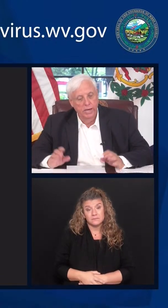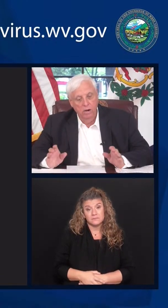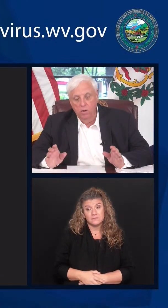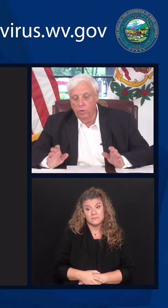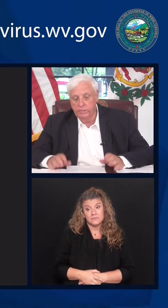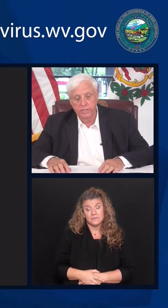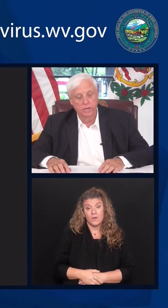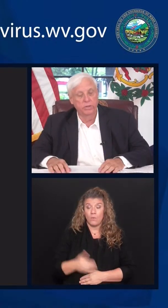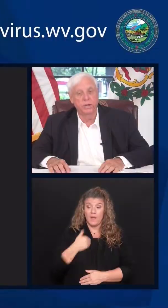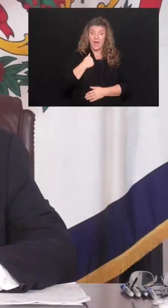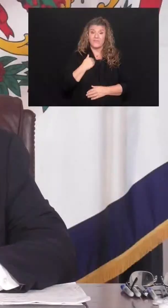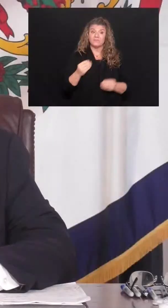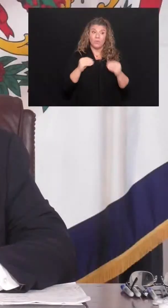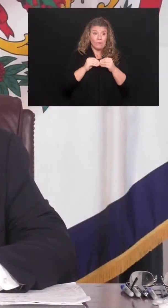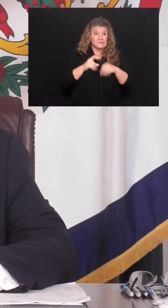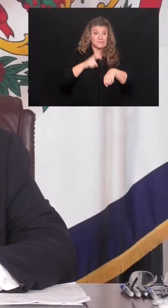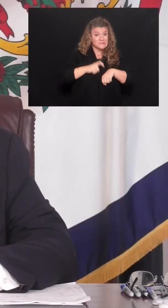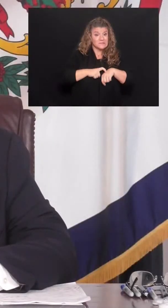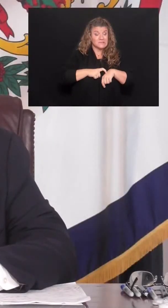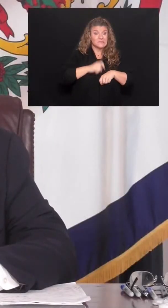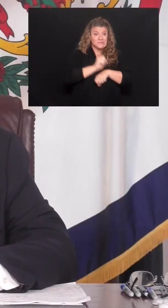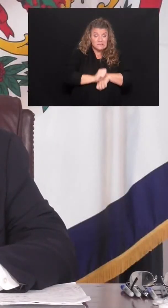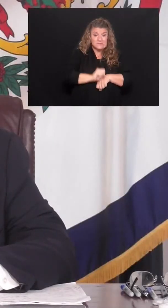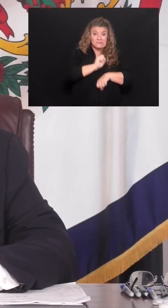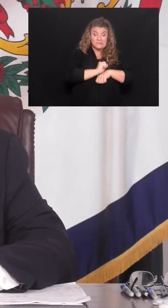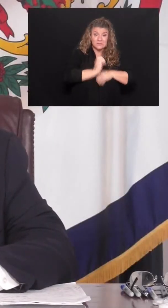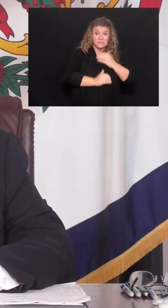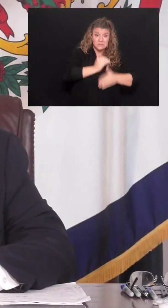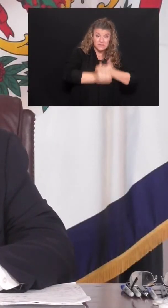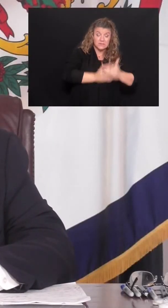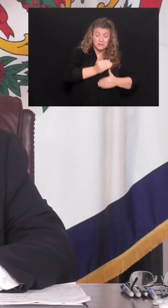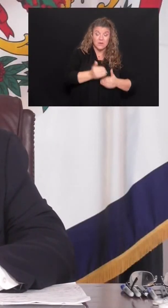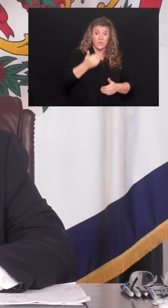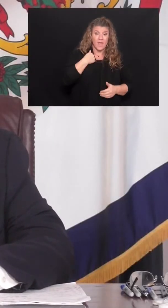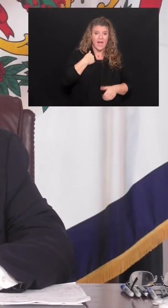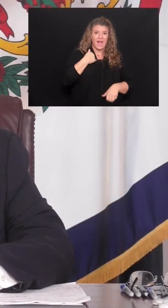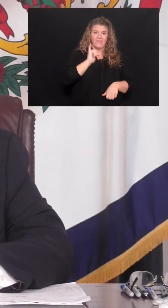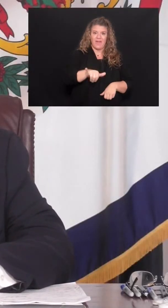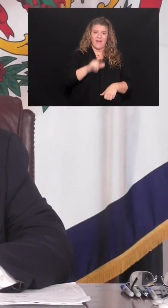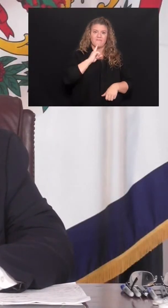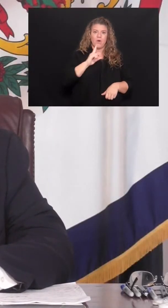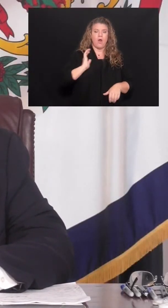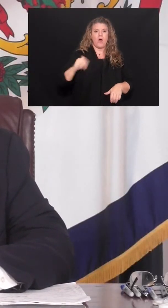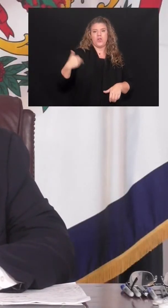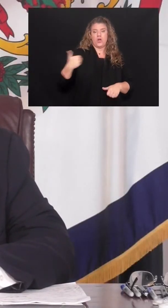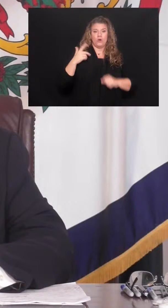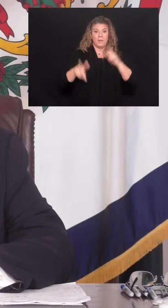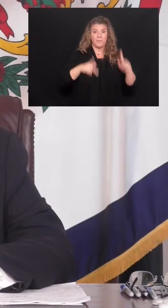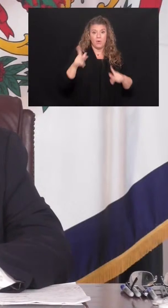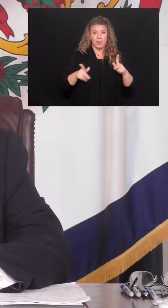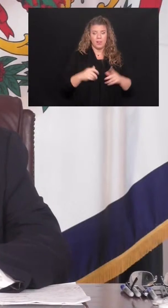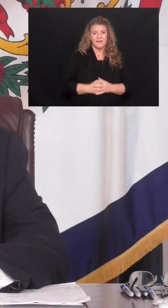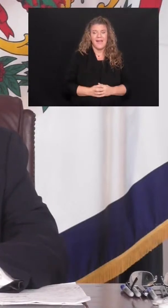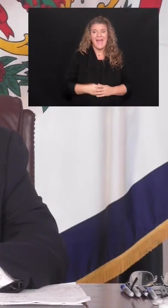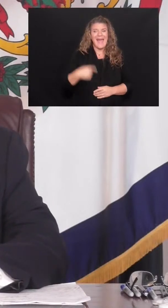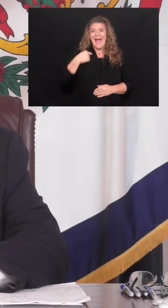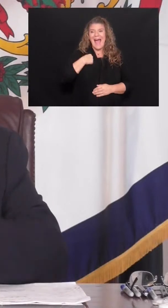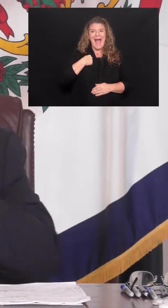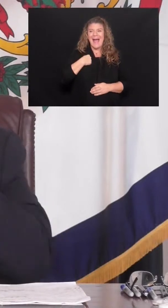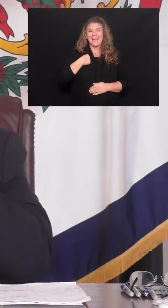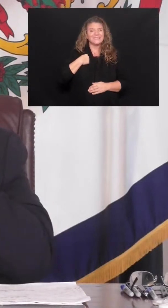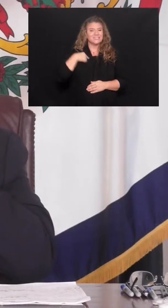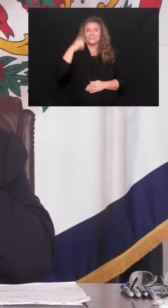We got a long ways to go there. A long, long ways to go with our younger people. I just don't